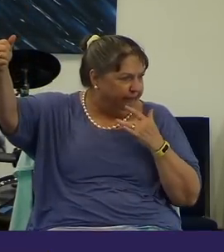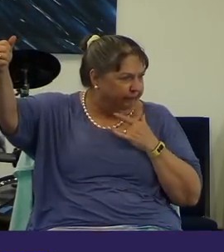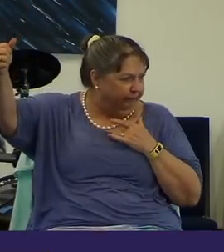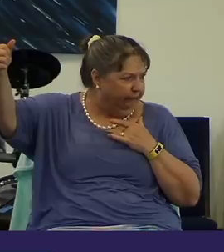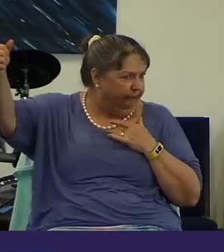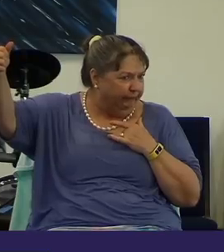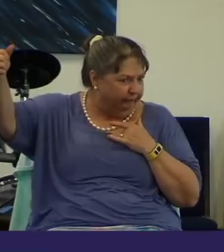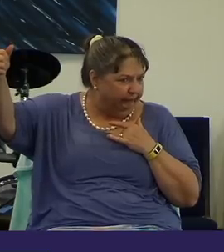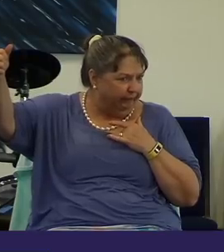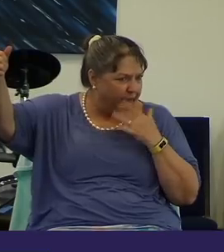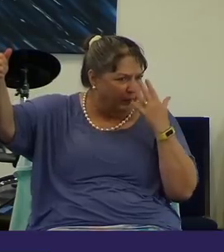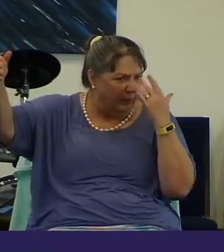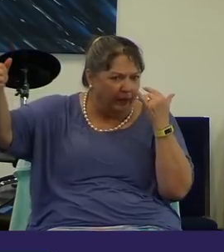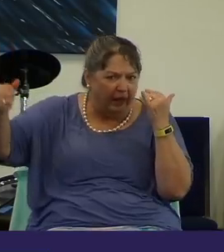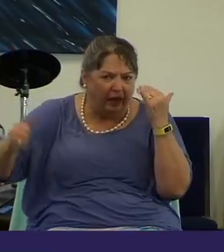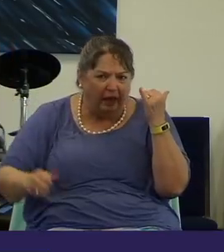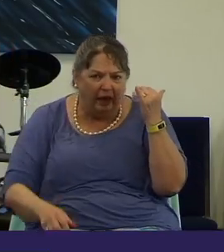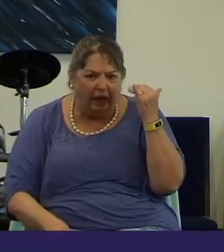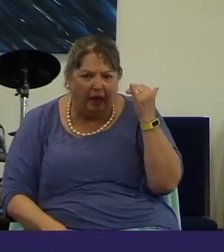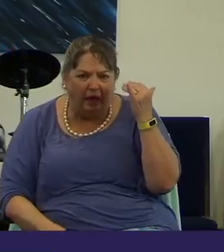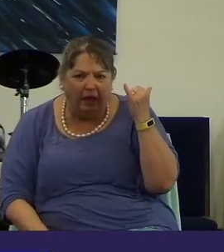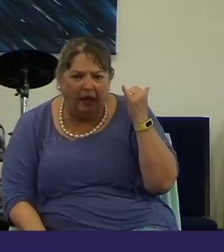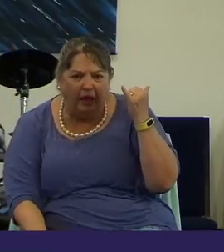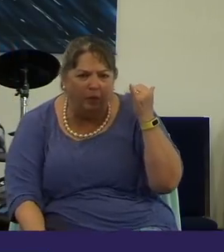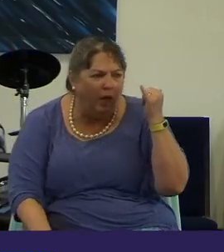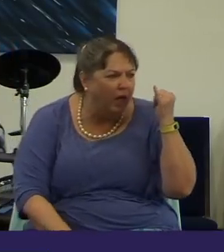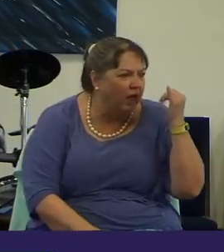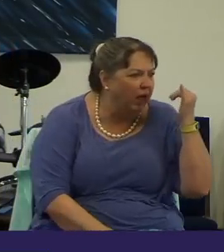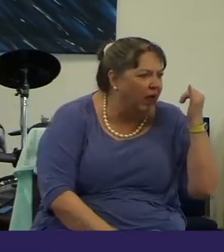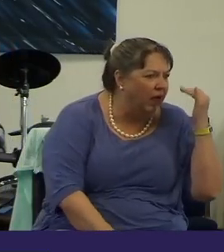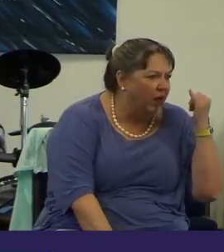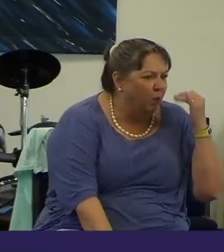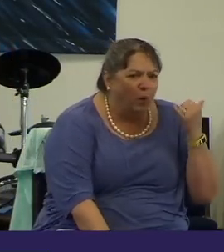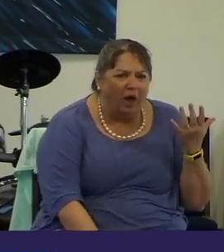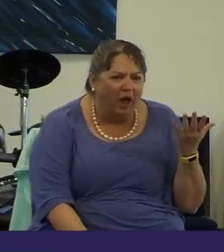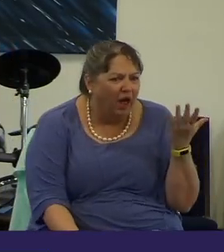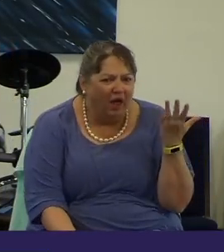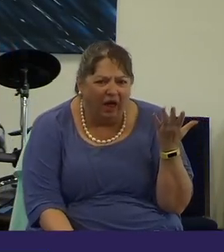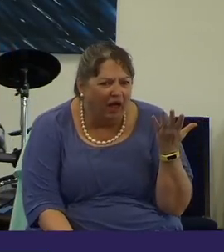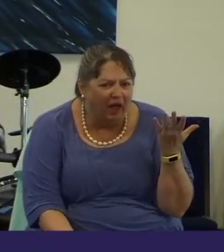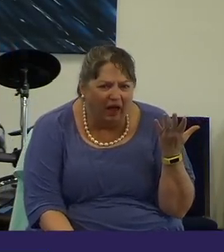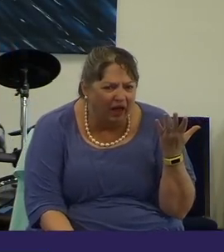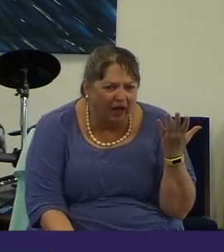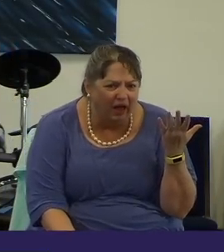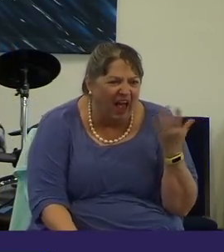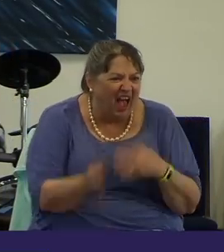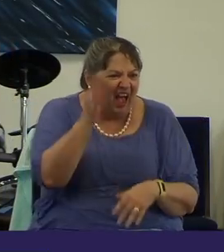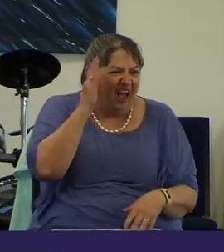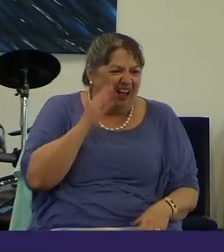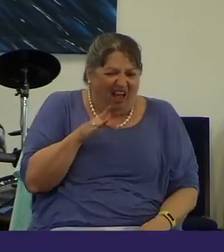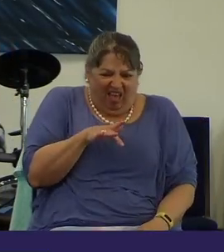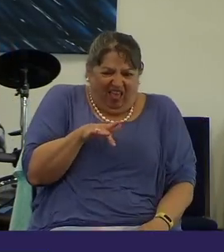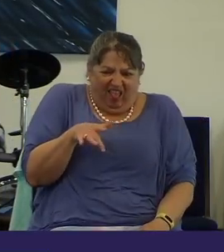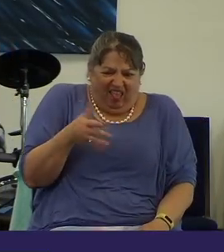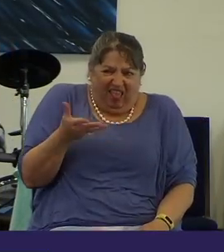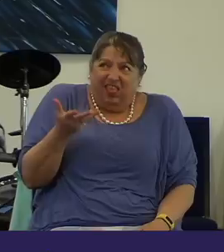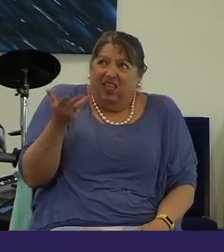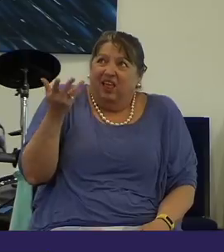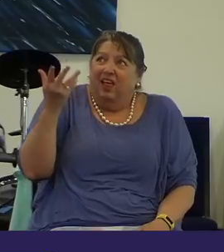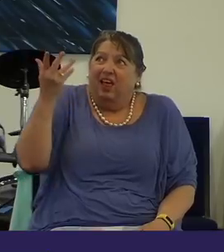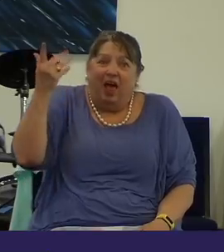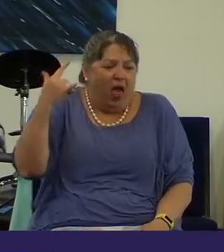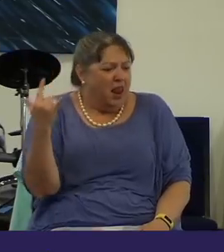Why? What did he do? Why wasn't God there for his beloved